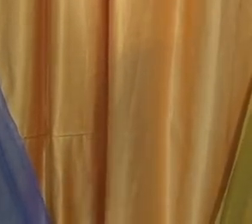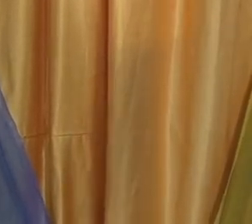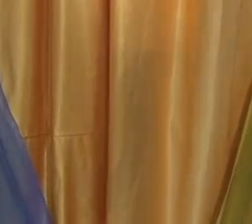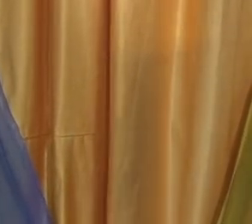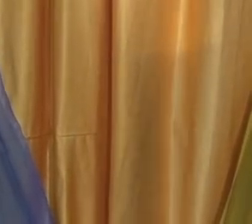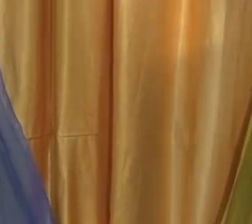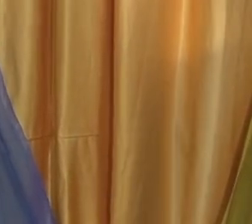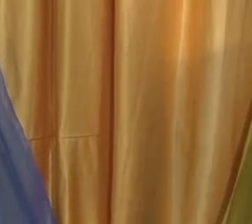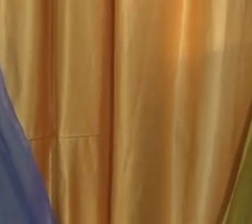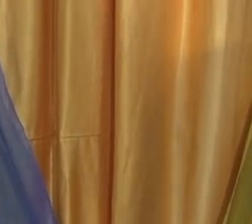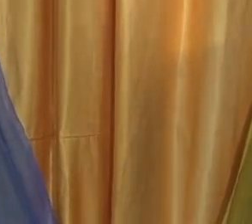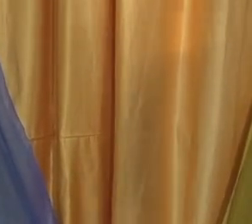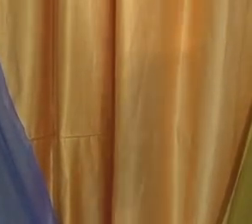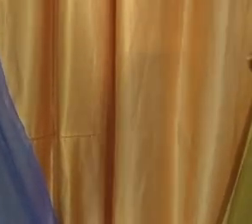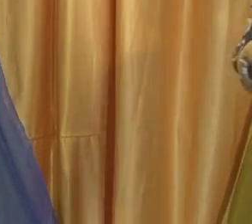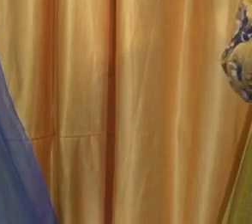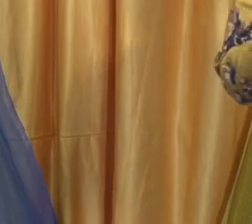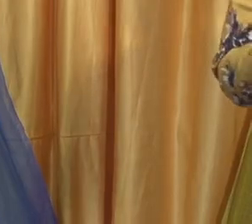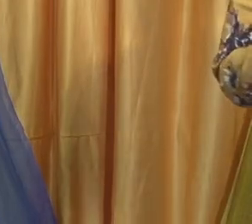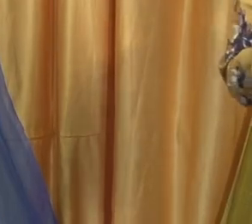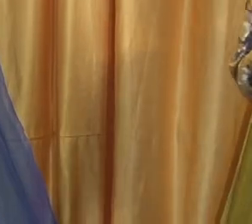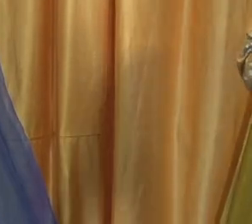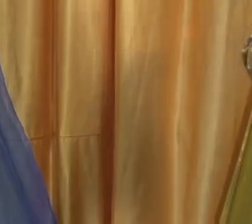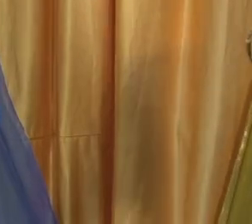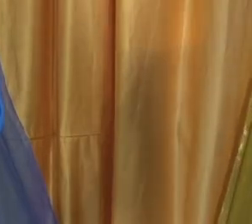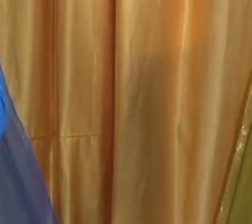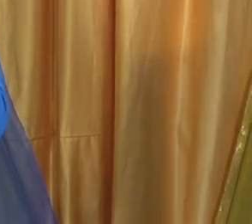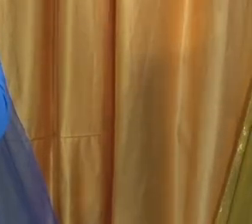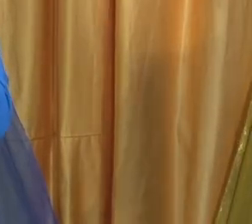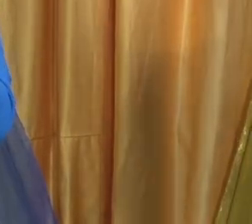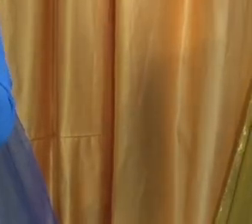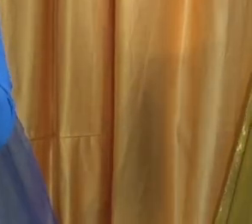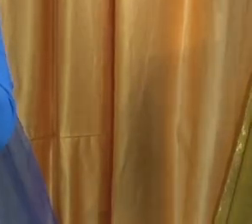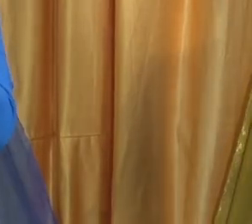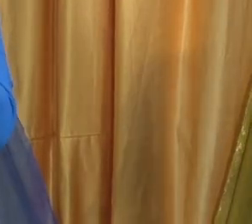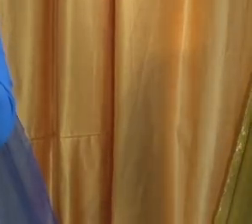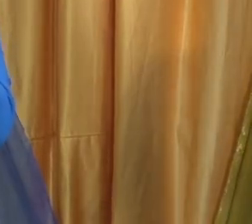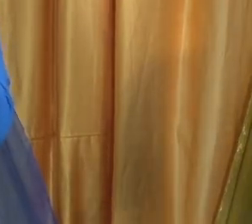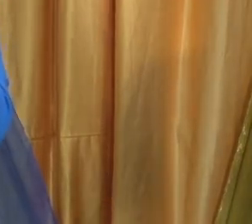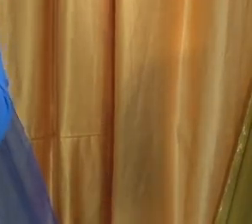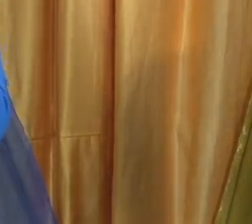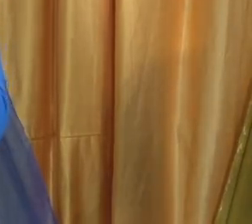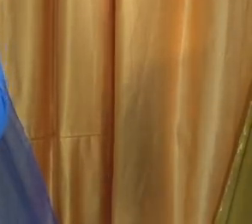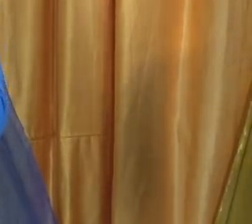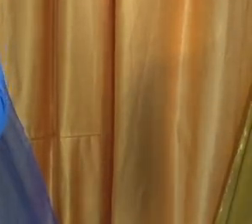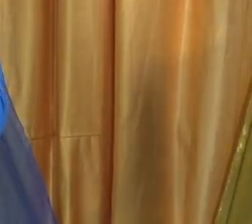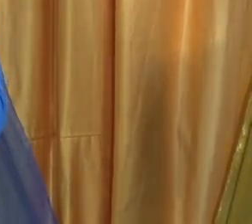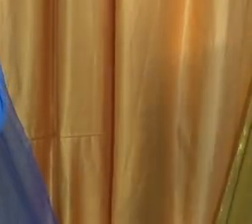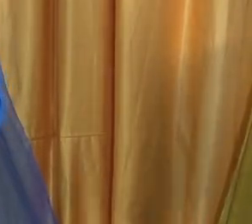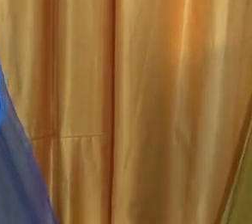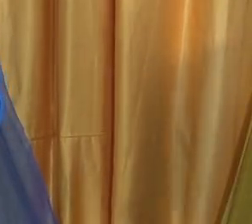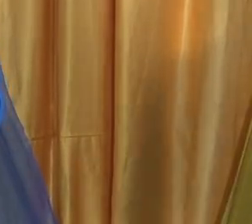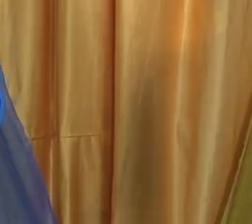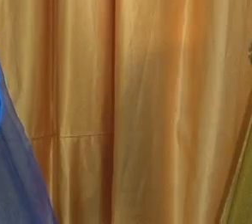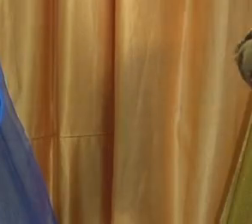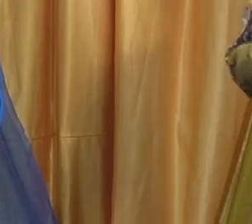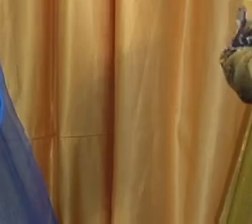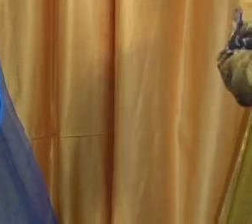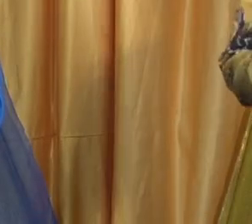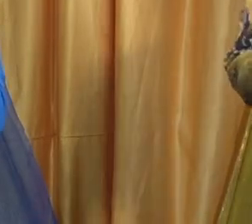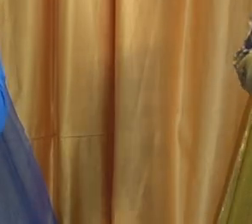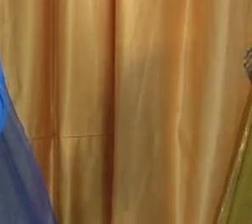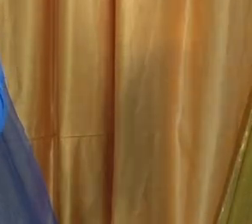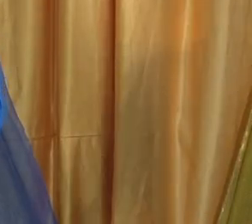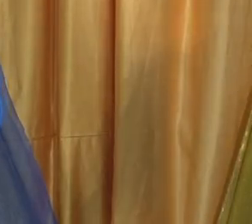our great King and our Savior, Jesus is your name. Mighty God, we come before you right now, O God, knowing who you